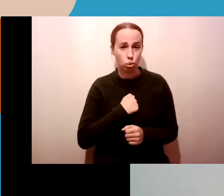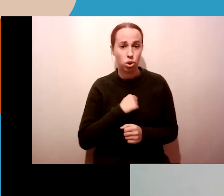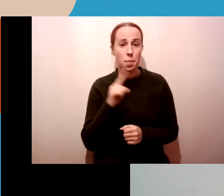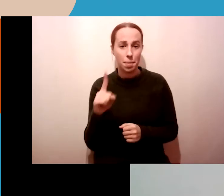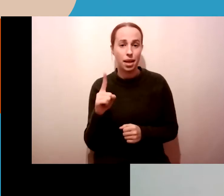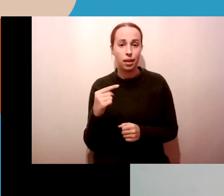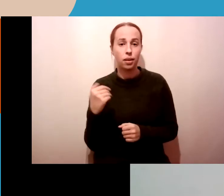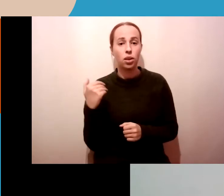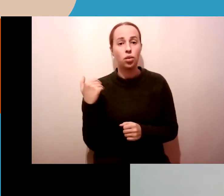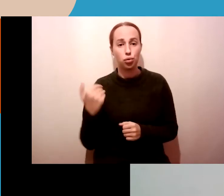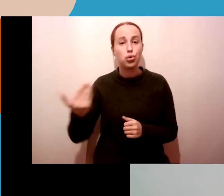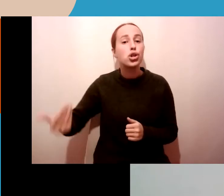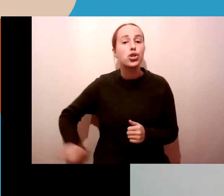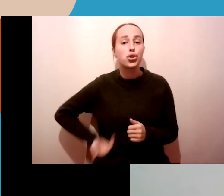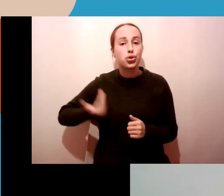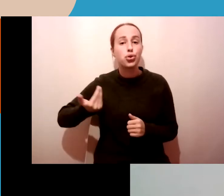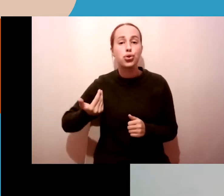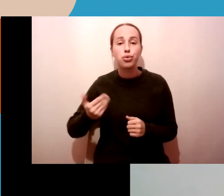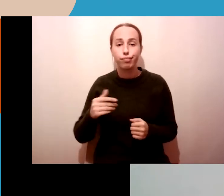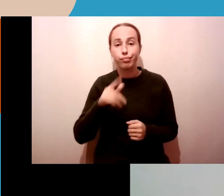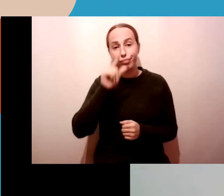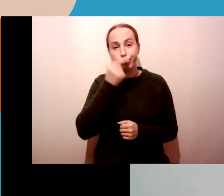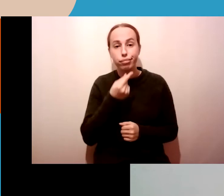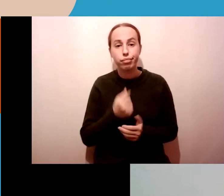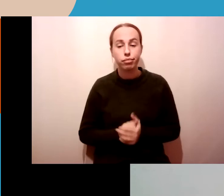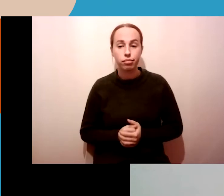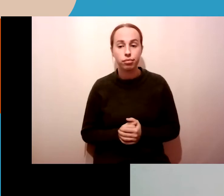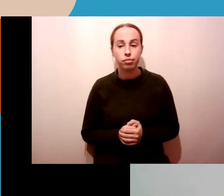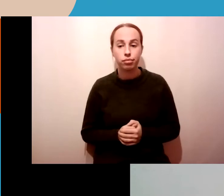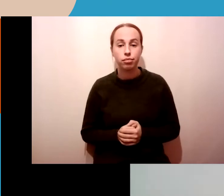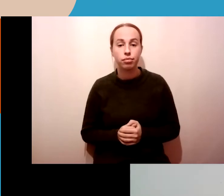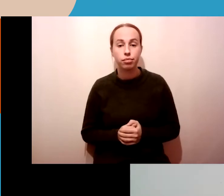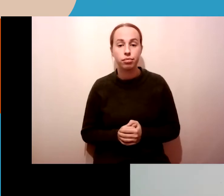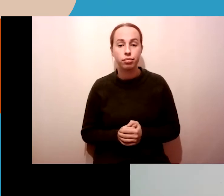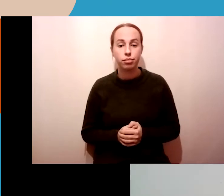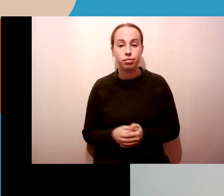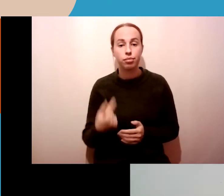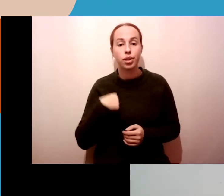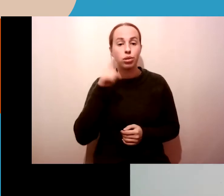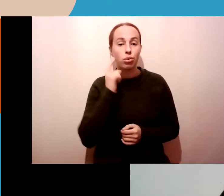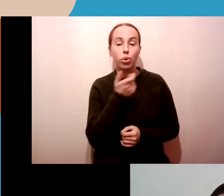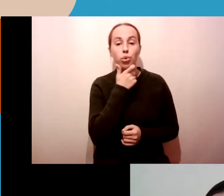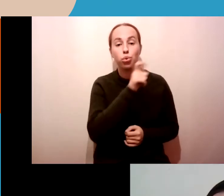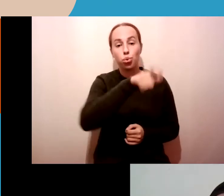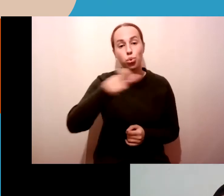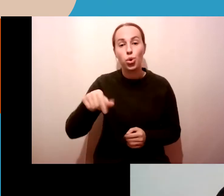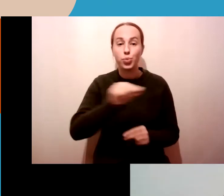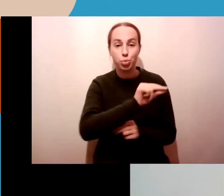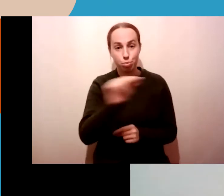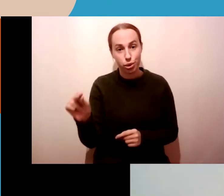Speaking in terms of legislation, we have everything we need. However, the situation is really